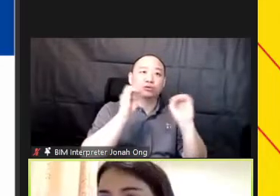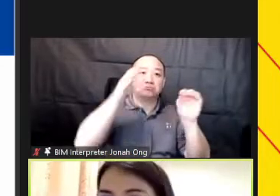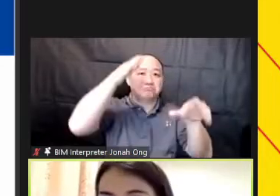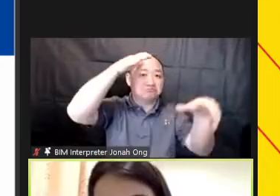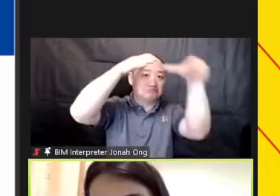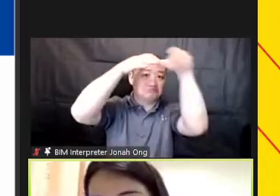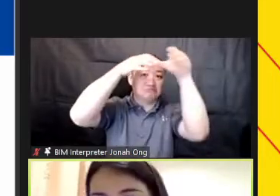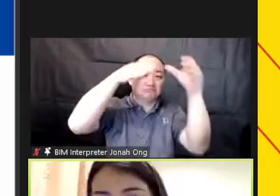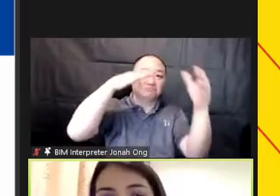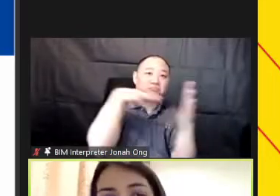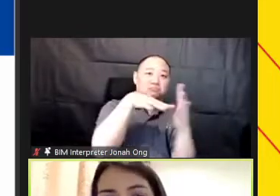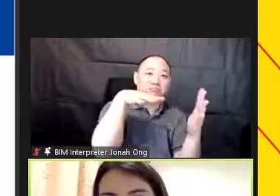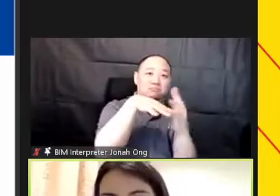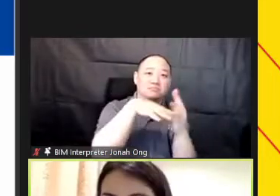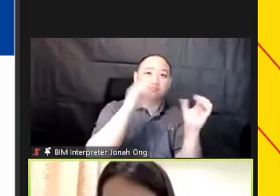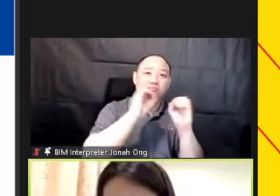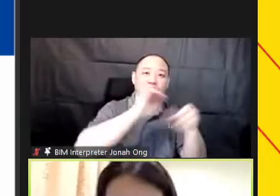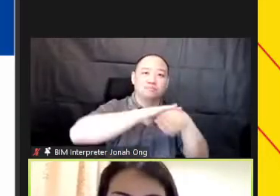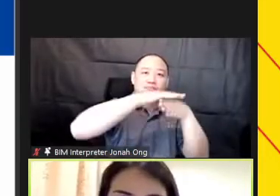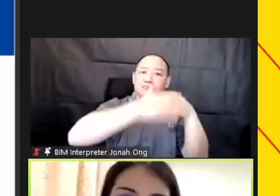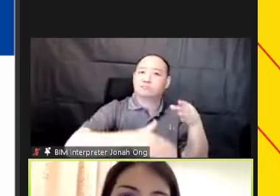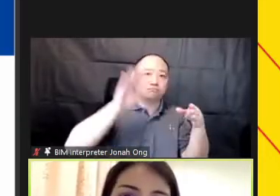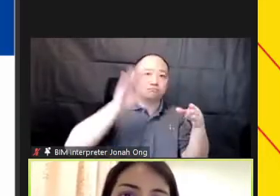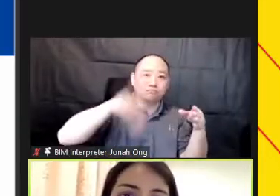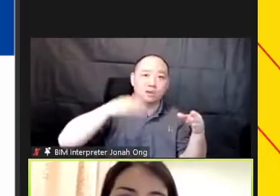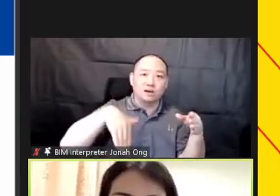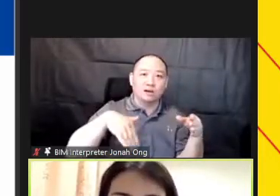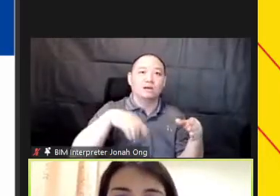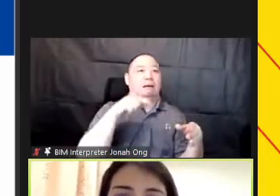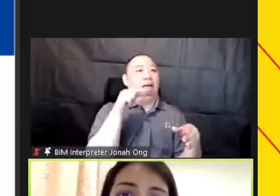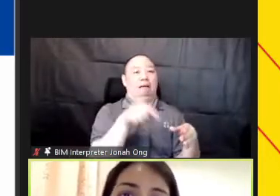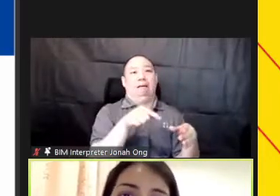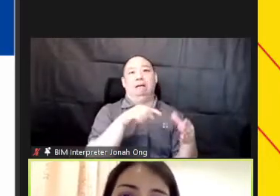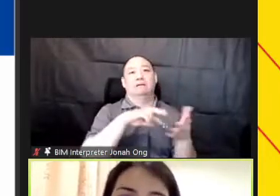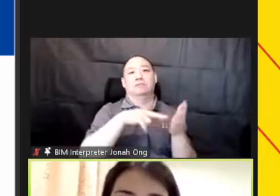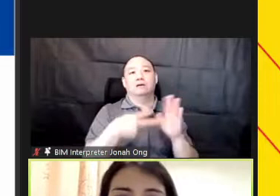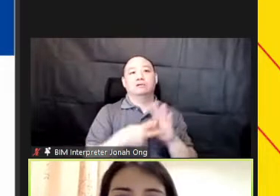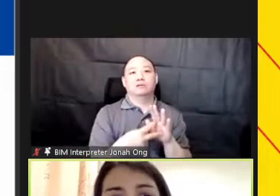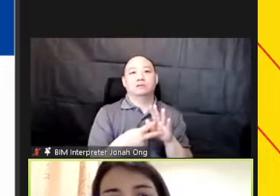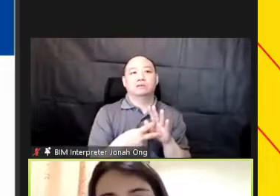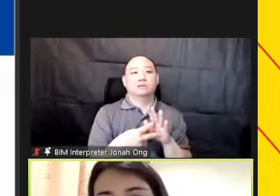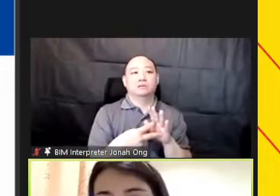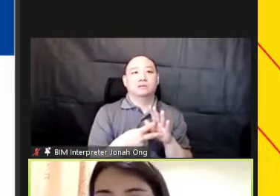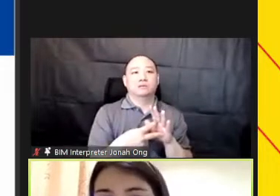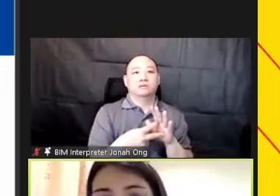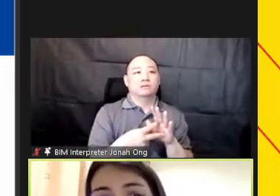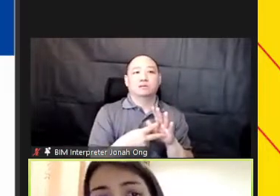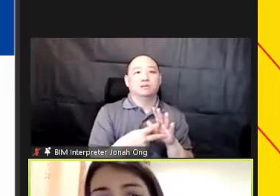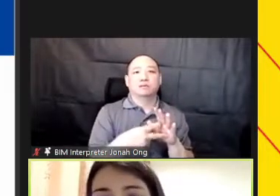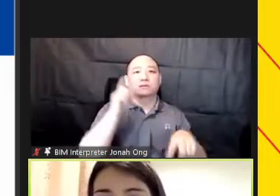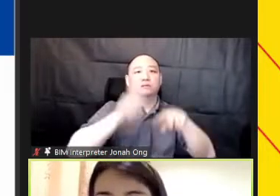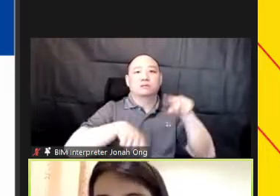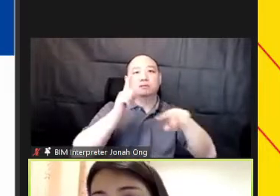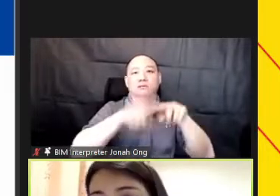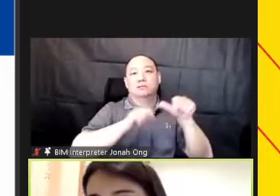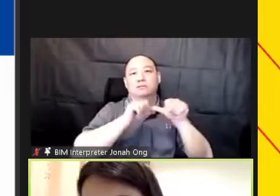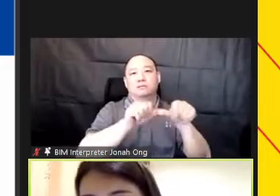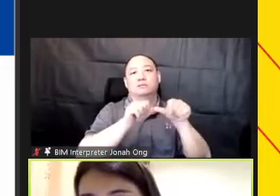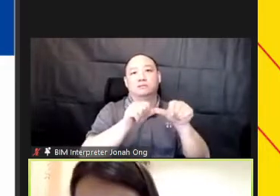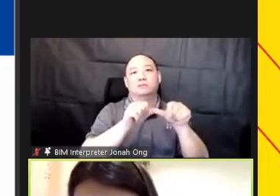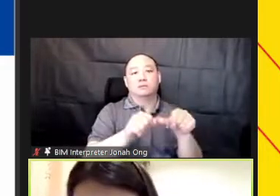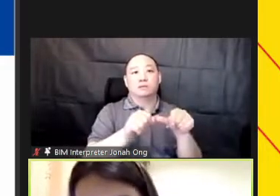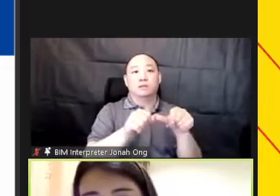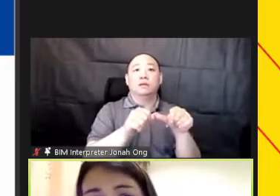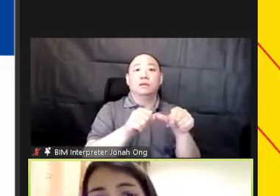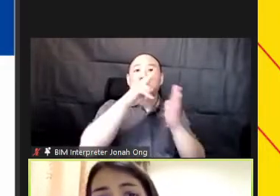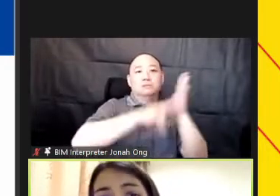find it very meaningless and they drop out. 44% of our 14-year-olds do not meet the minimum international proficiency